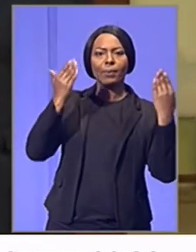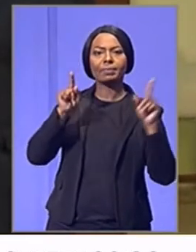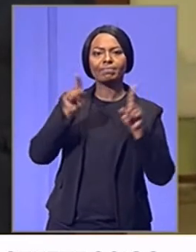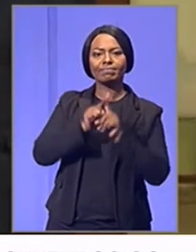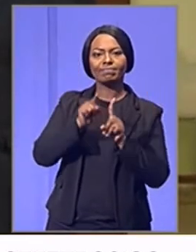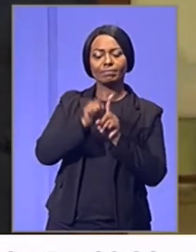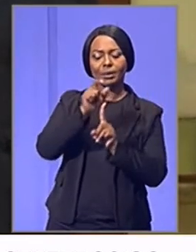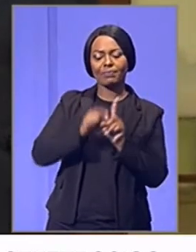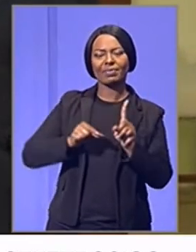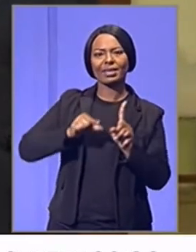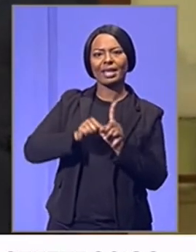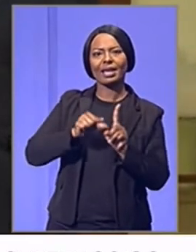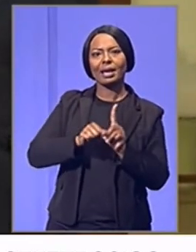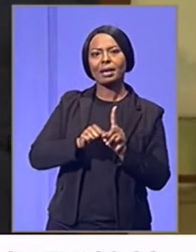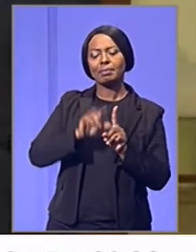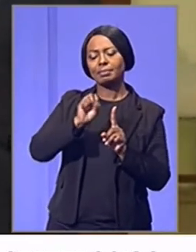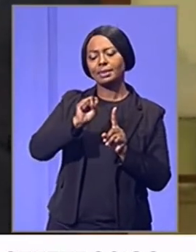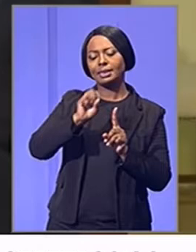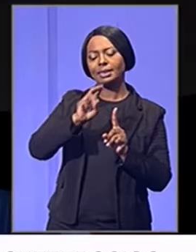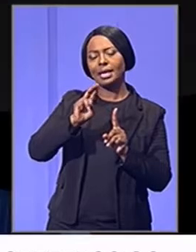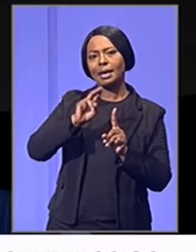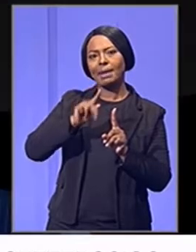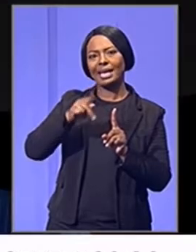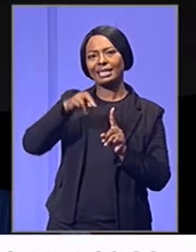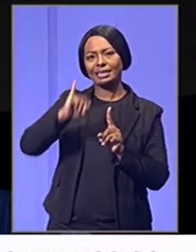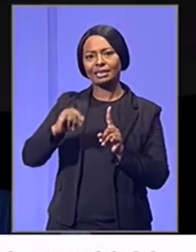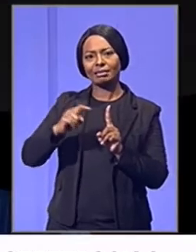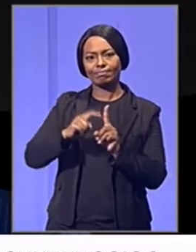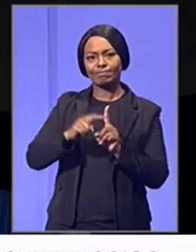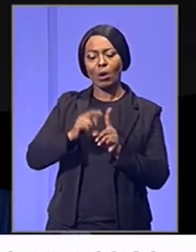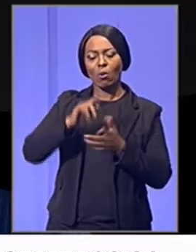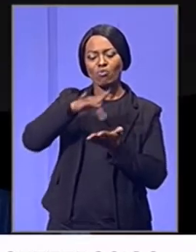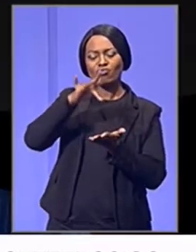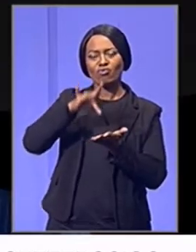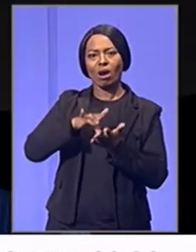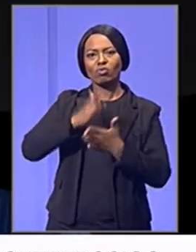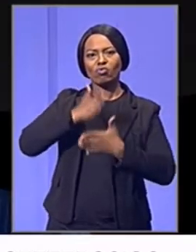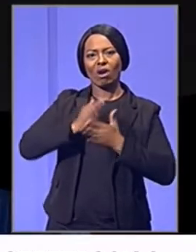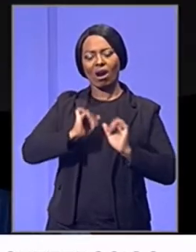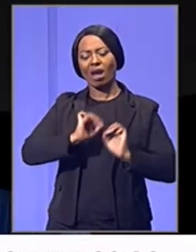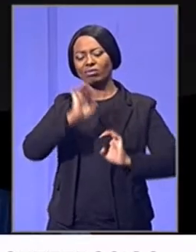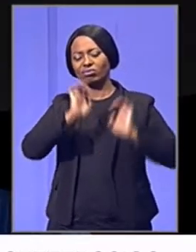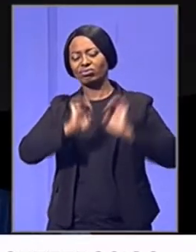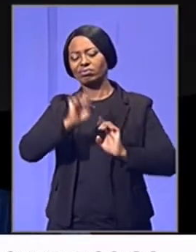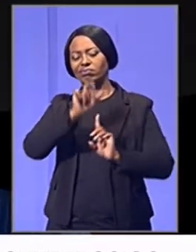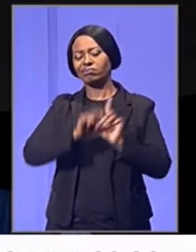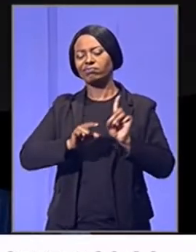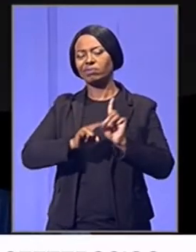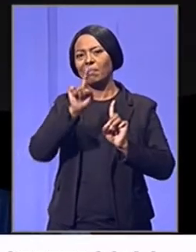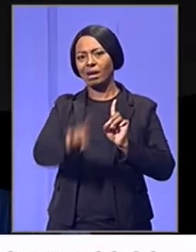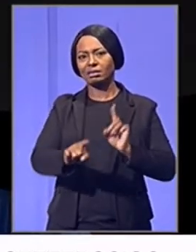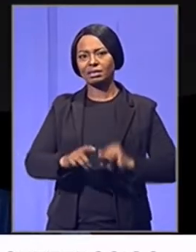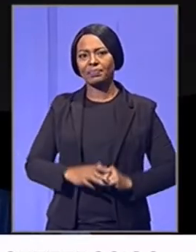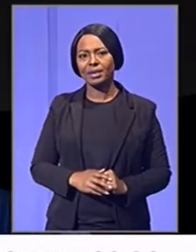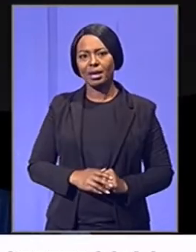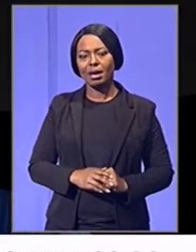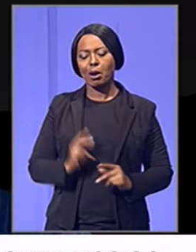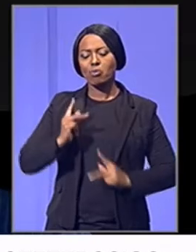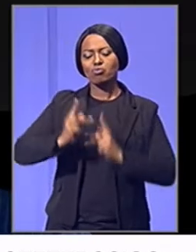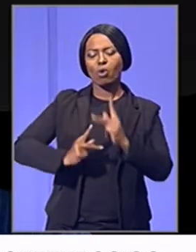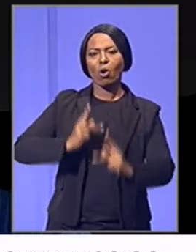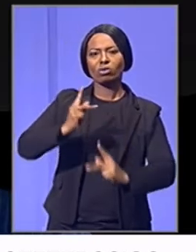le matlo kwa Free State Msebenzi Zwane. There's always been a talk about the procurement processes